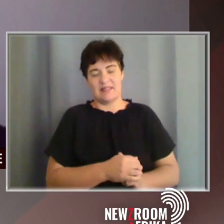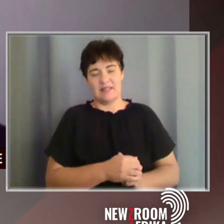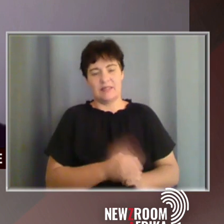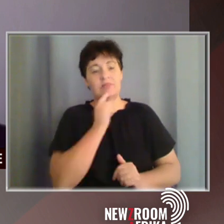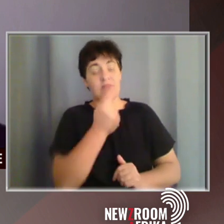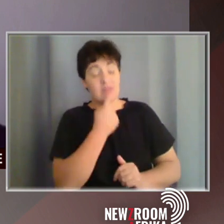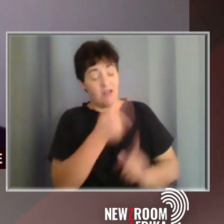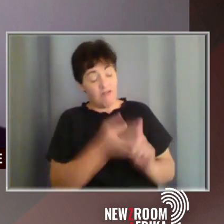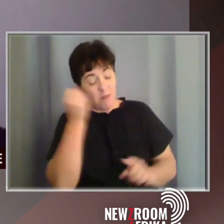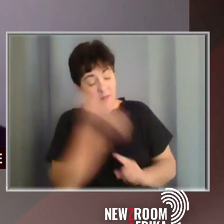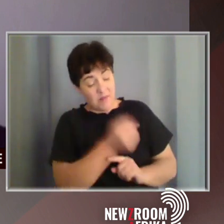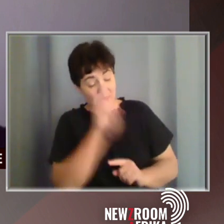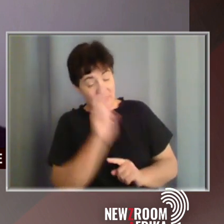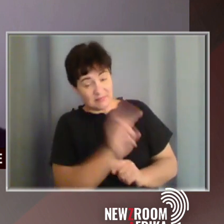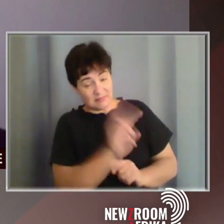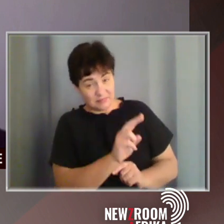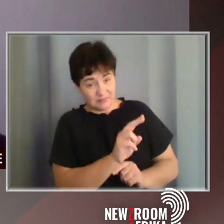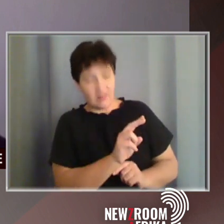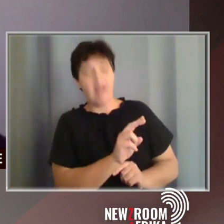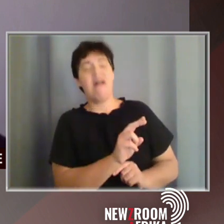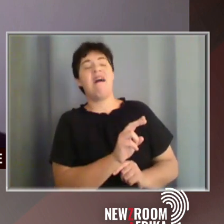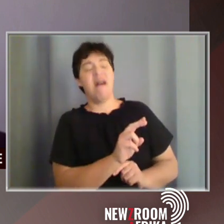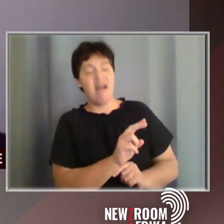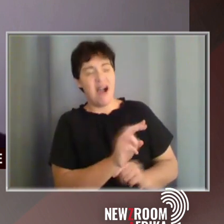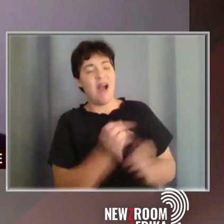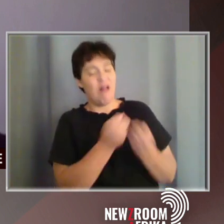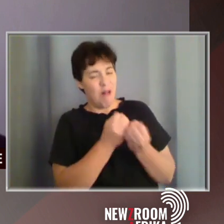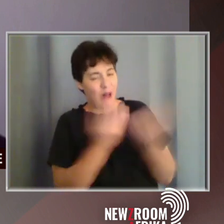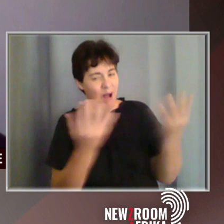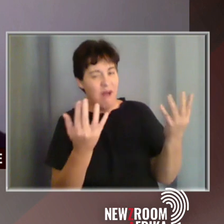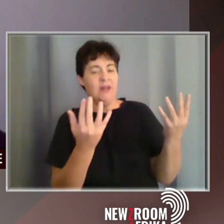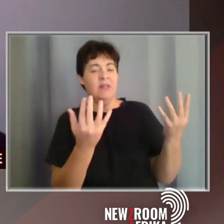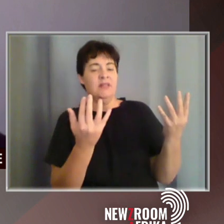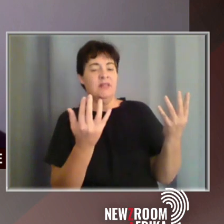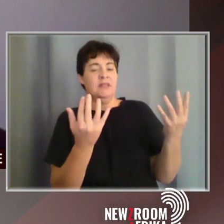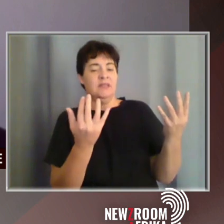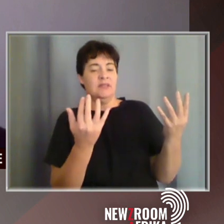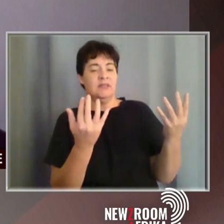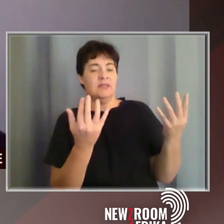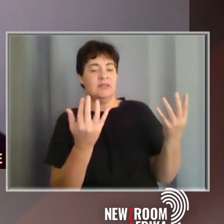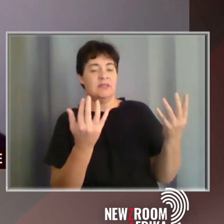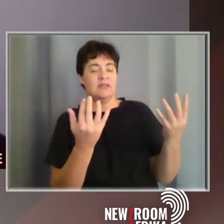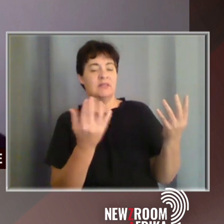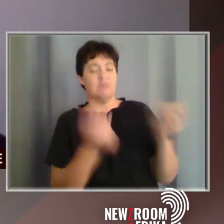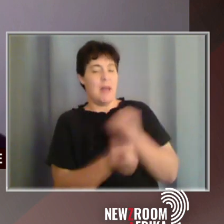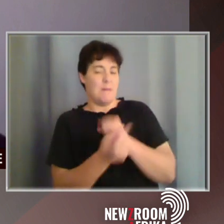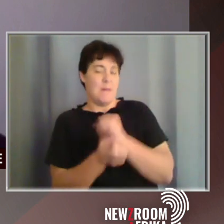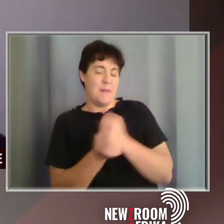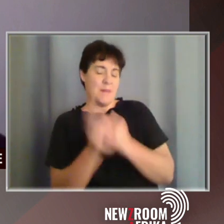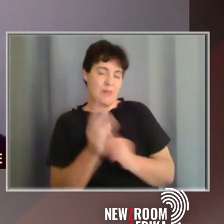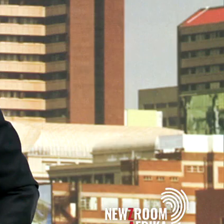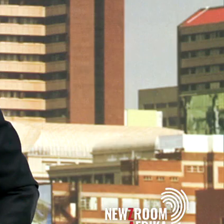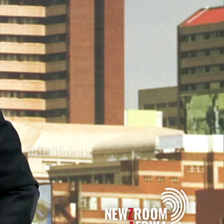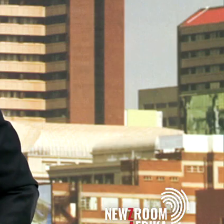from that, expect a lot of things would be lightened. My